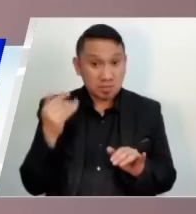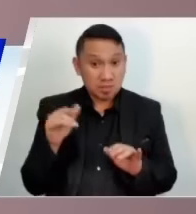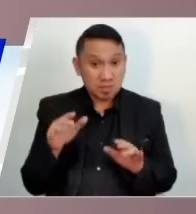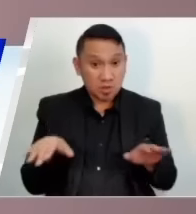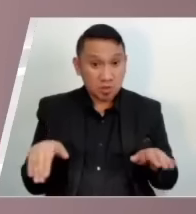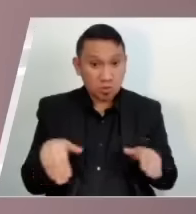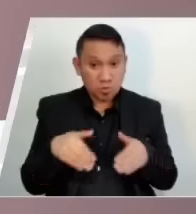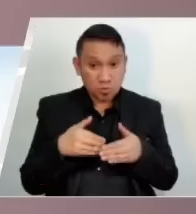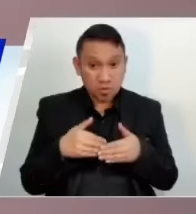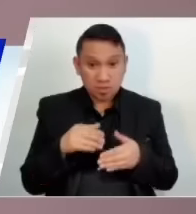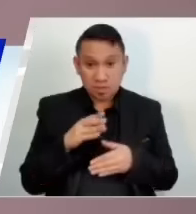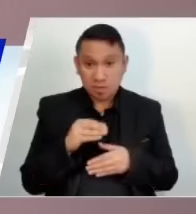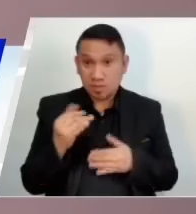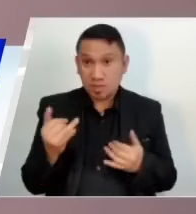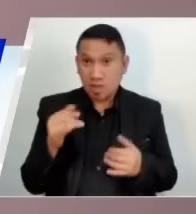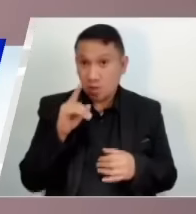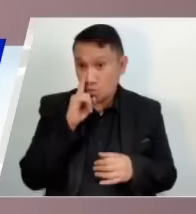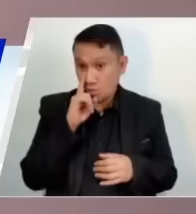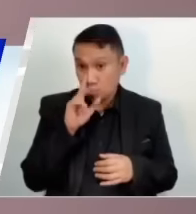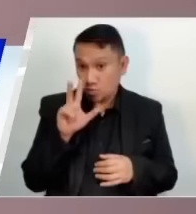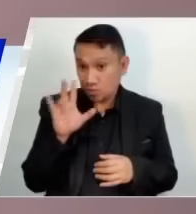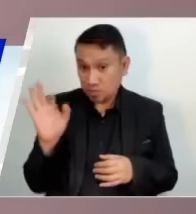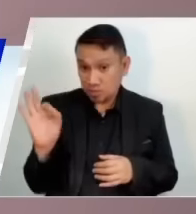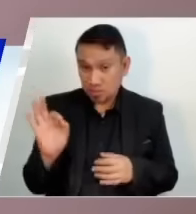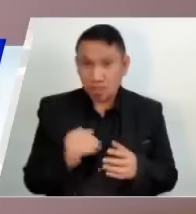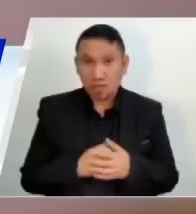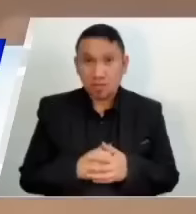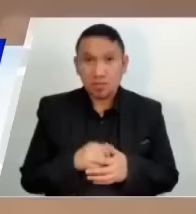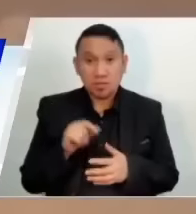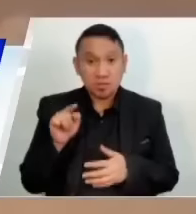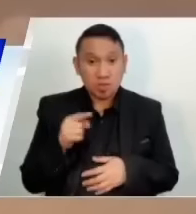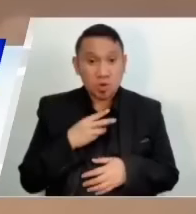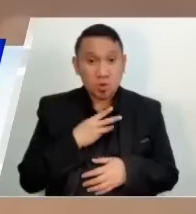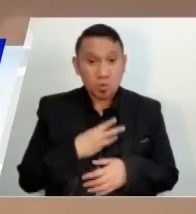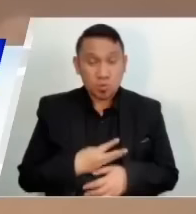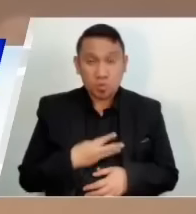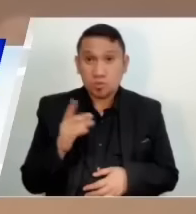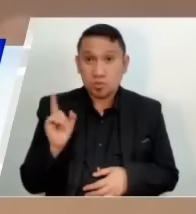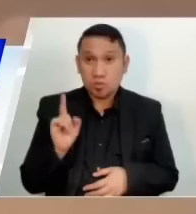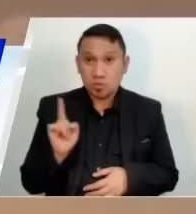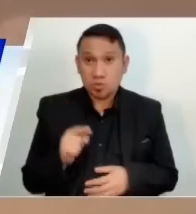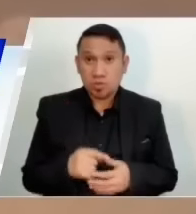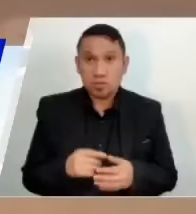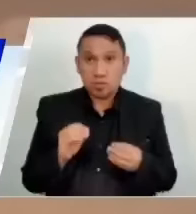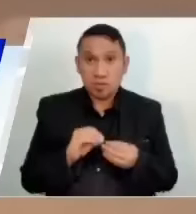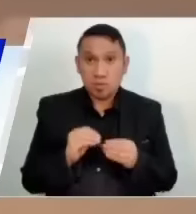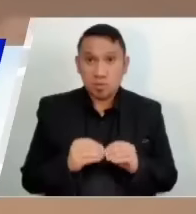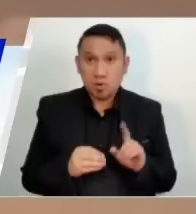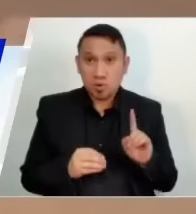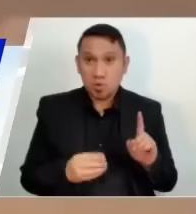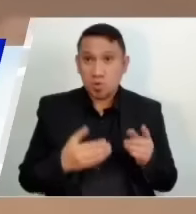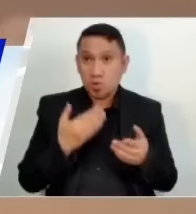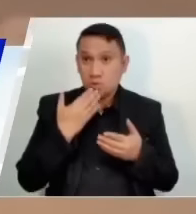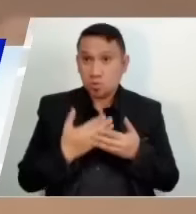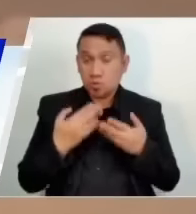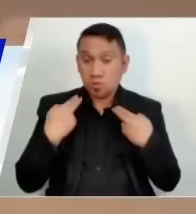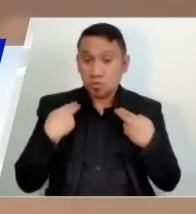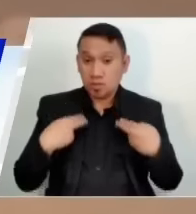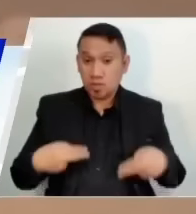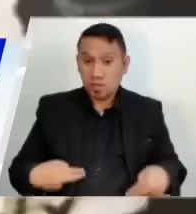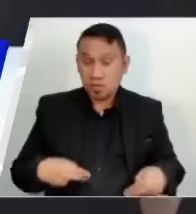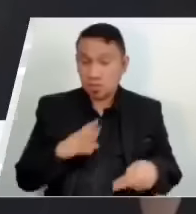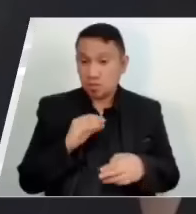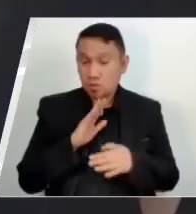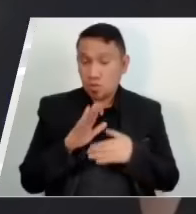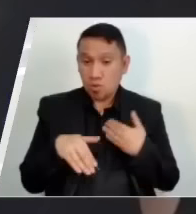turns 39 this Valentine's, ang wish ni Heart. Really, number one is good health for me and everybody I love that surrounds